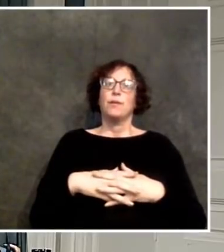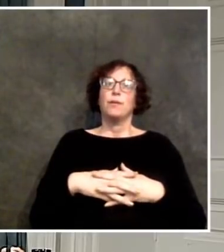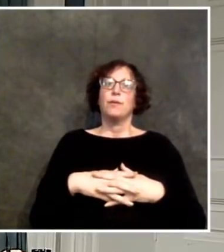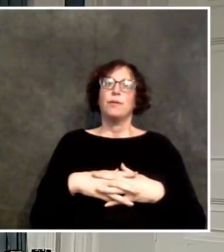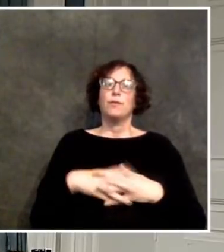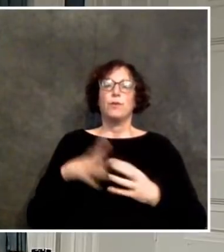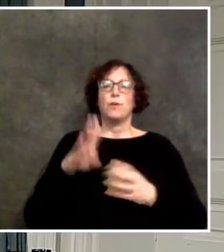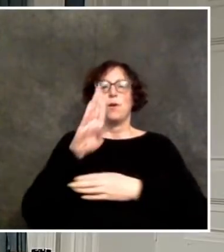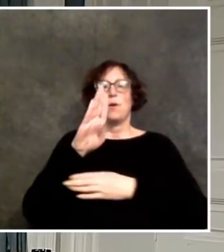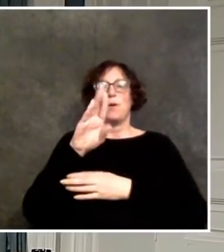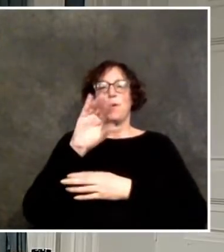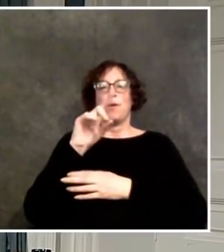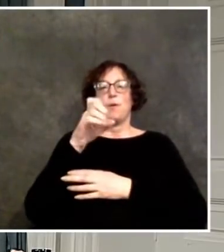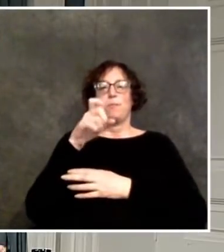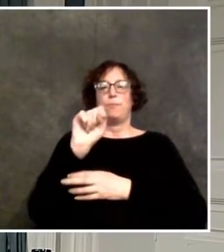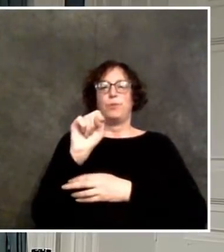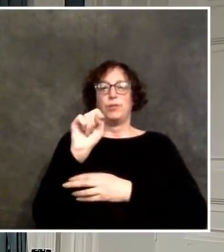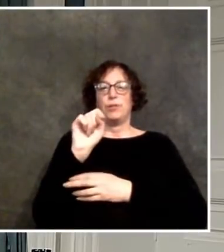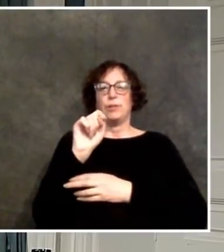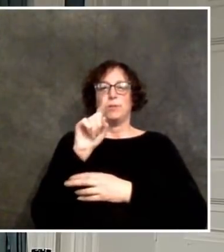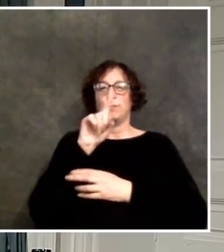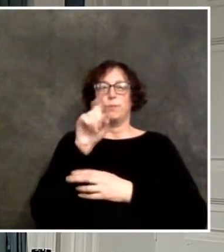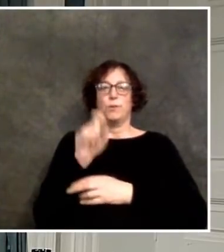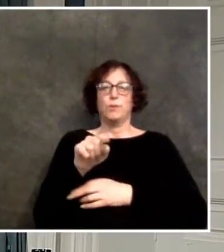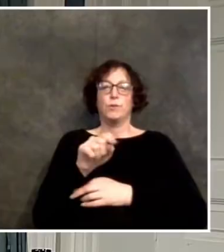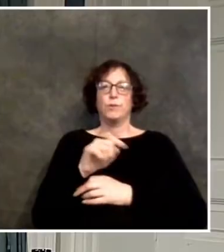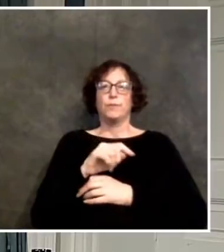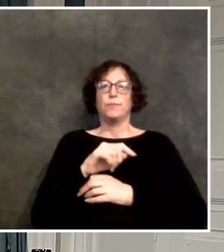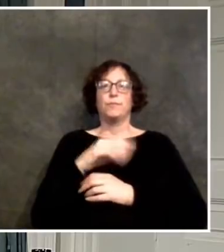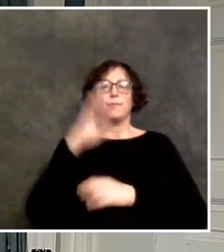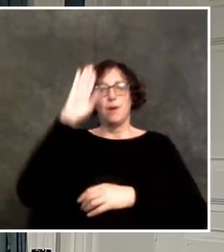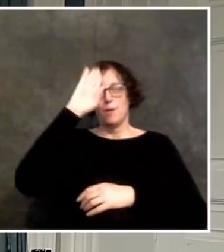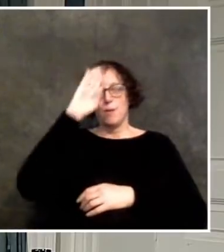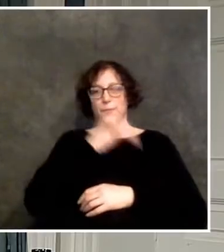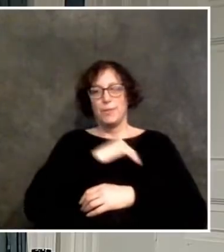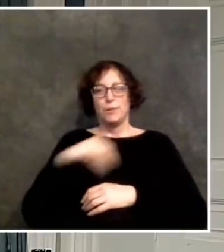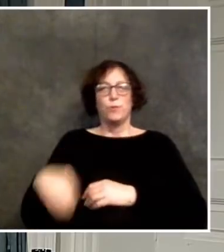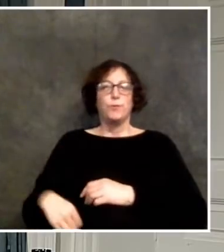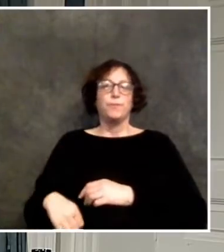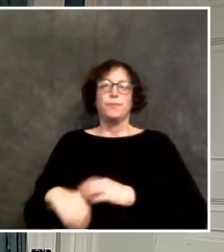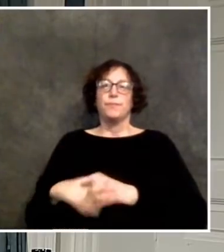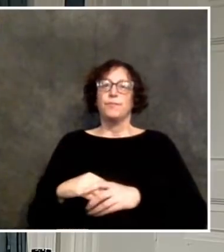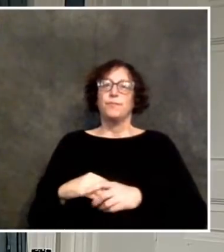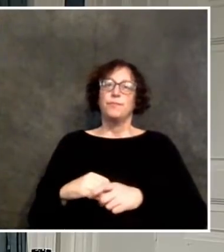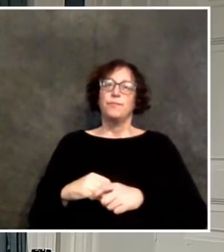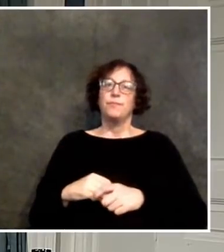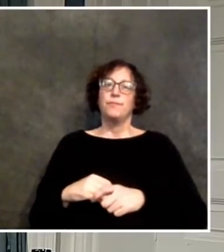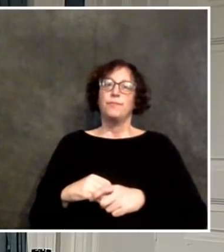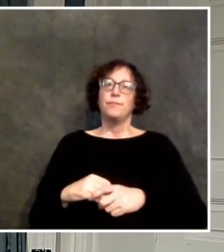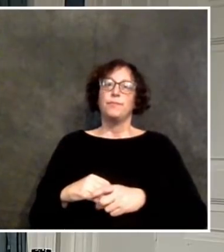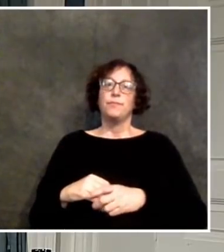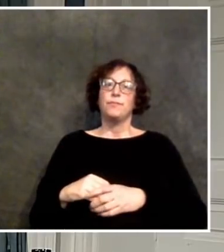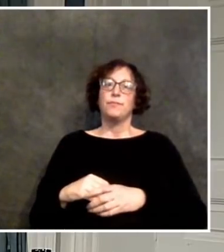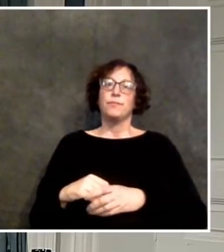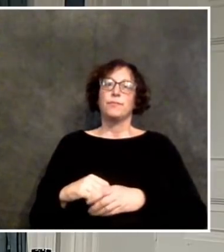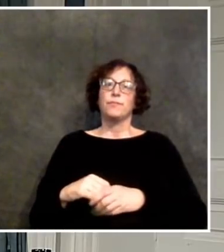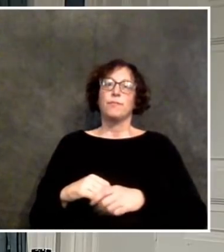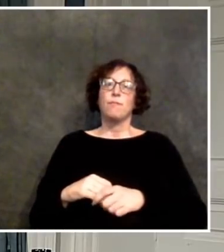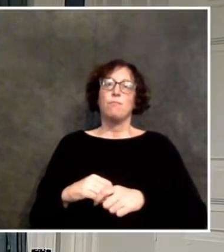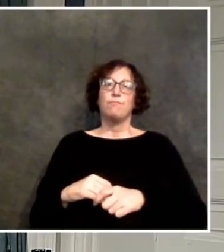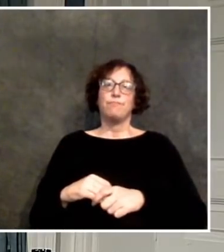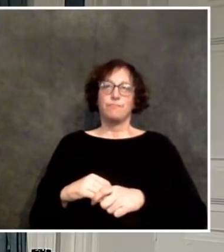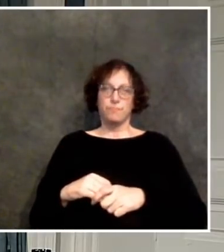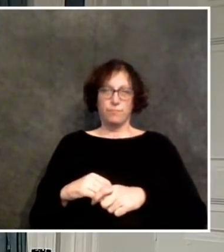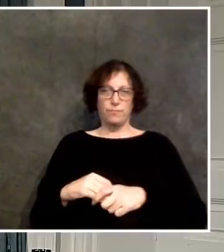Hi, Mr. Mayor. Hey, Bridget. I think the face covering guidance, I think it's fair to say, is going